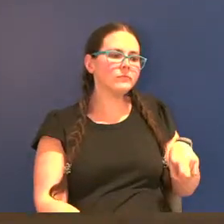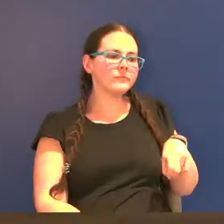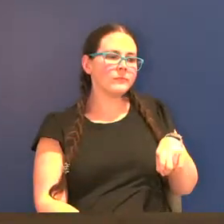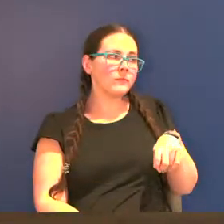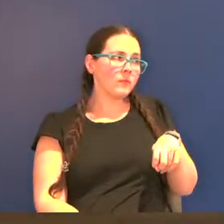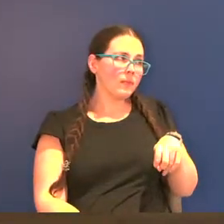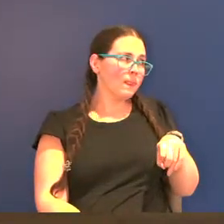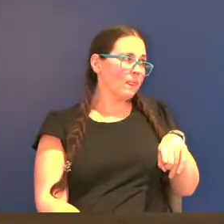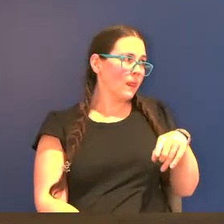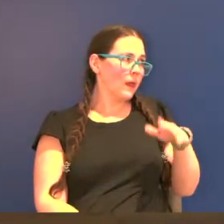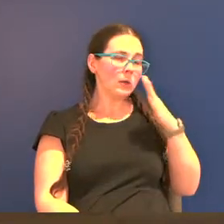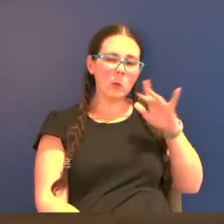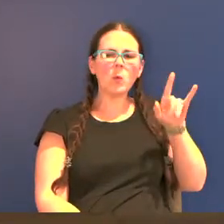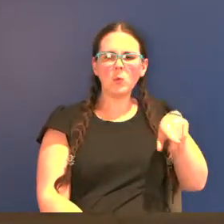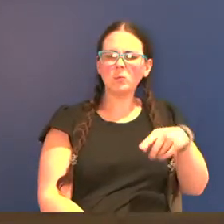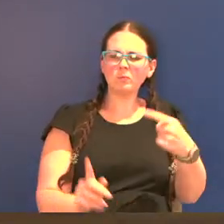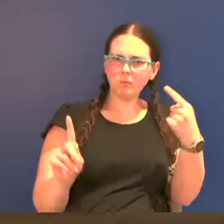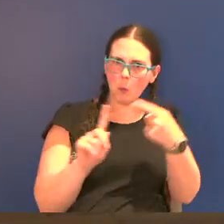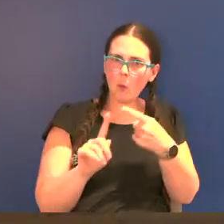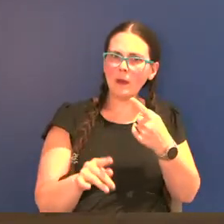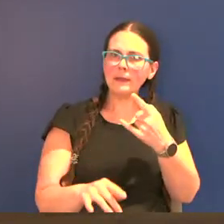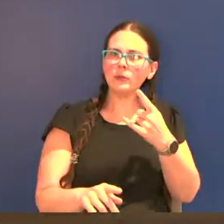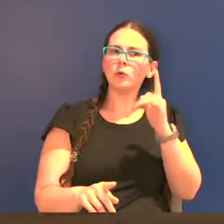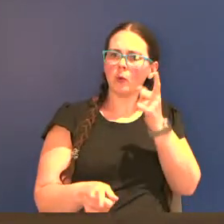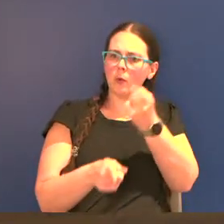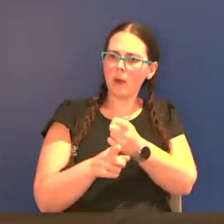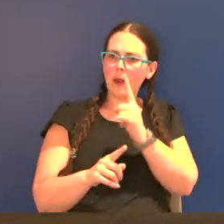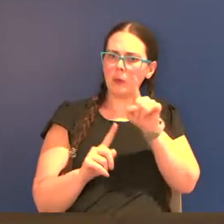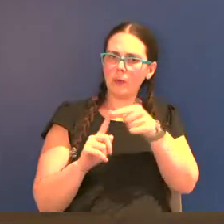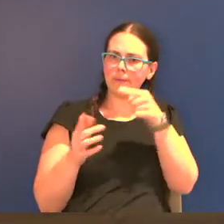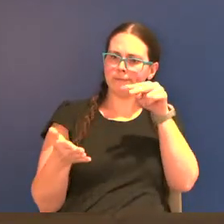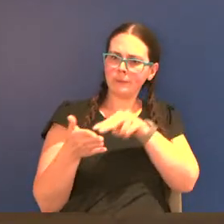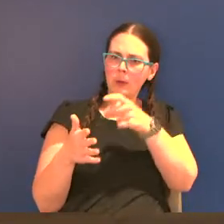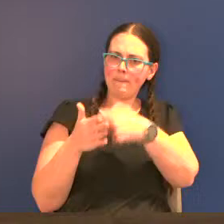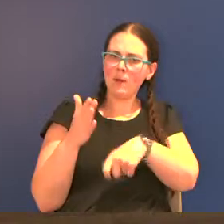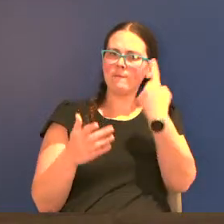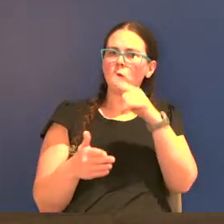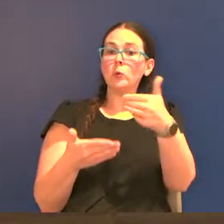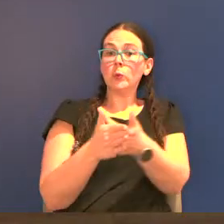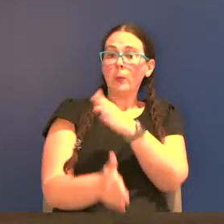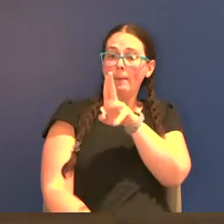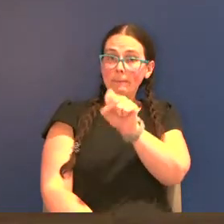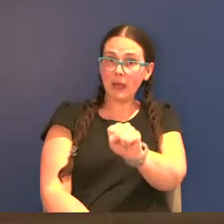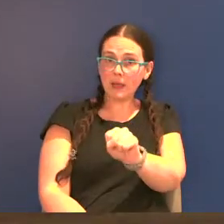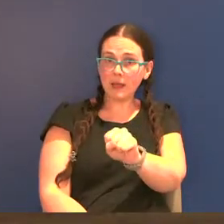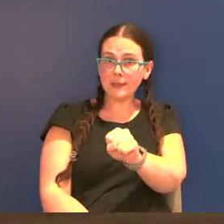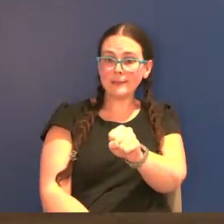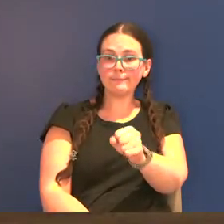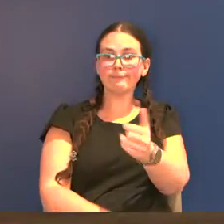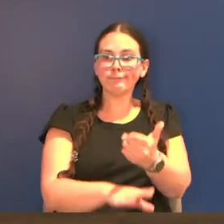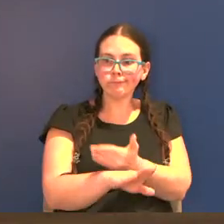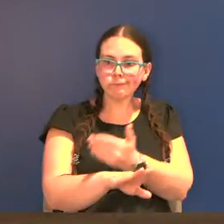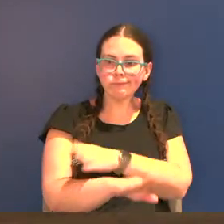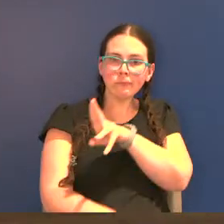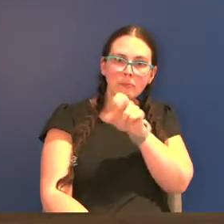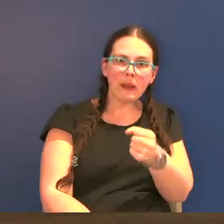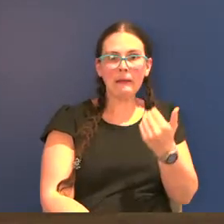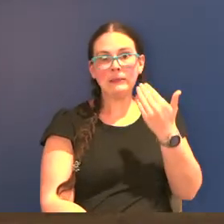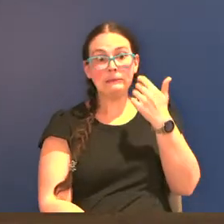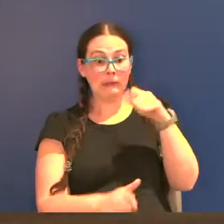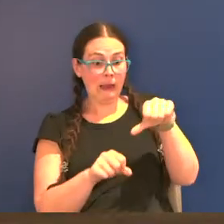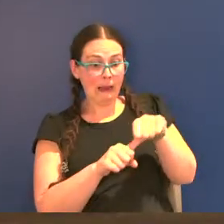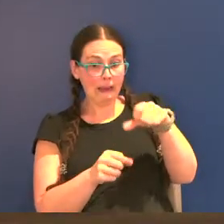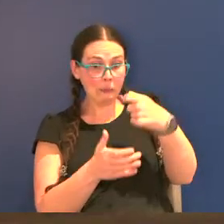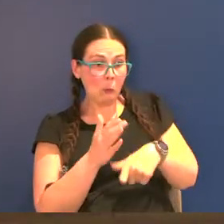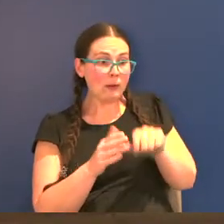point, he is correct. When you look at the price of the new buses and keeping up with the cost, and we don't know what gasoline's going to